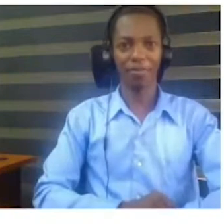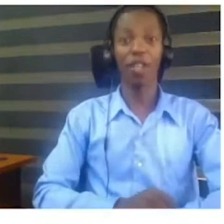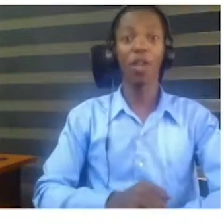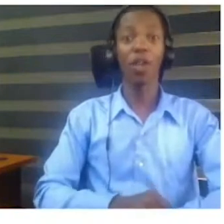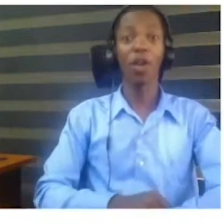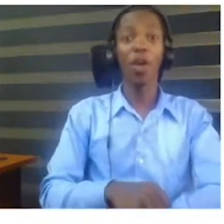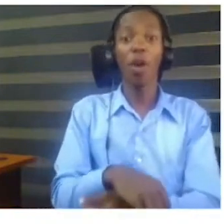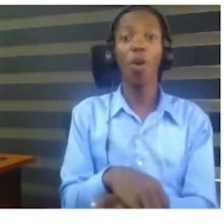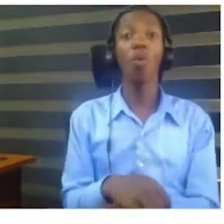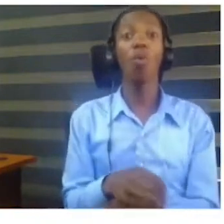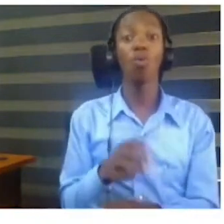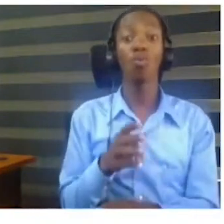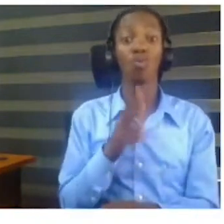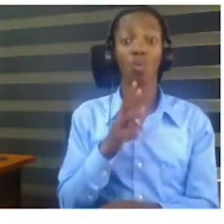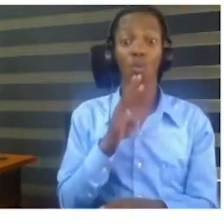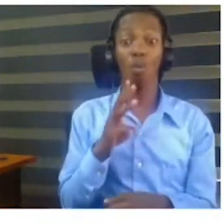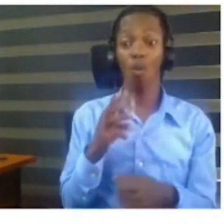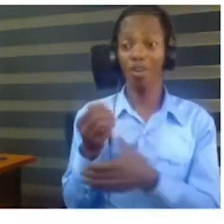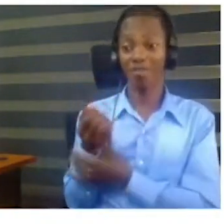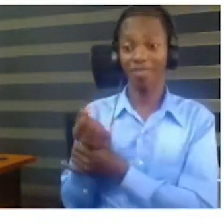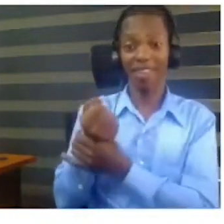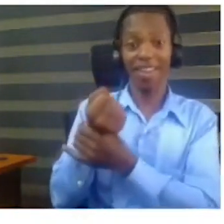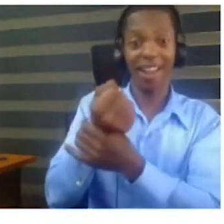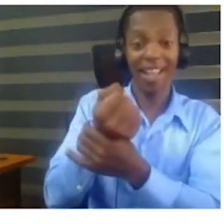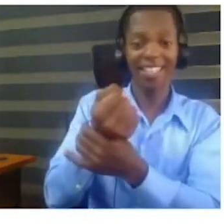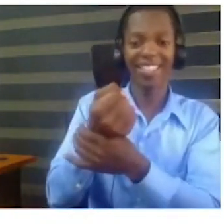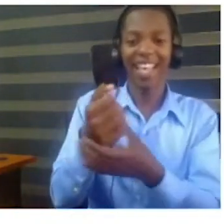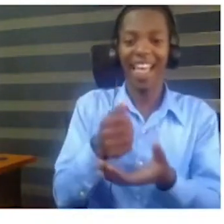steer as we surf through the water.